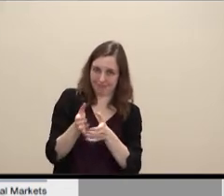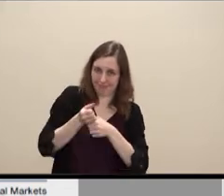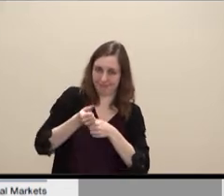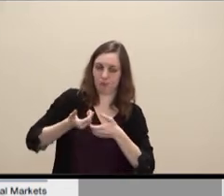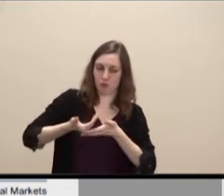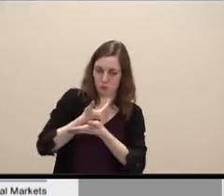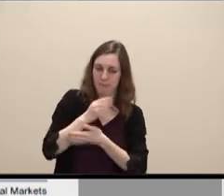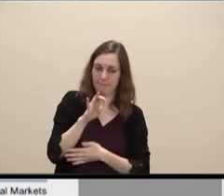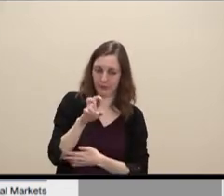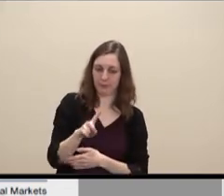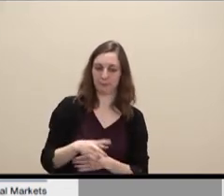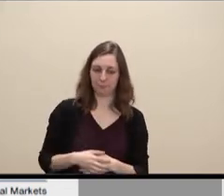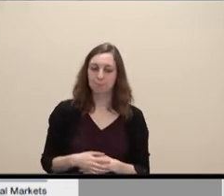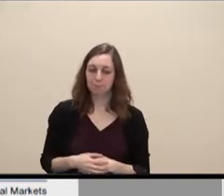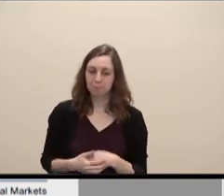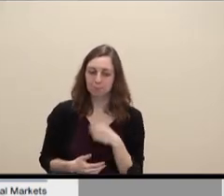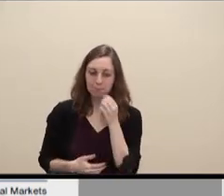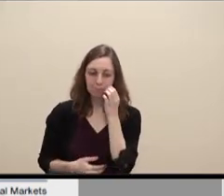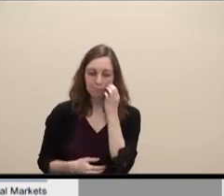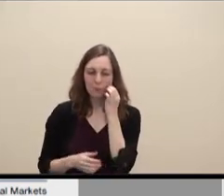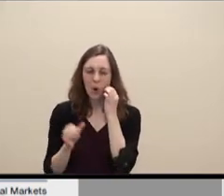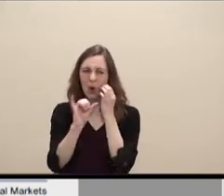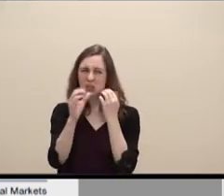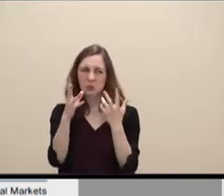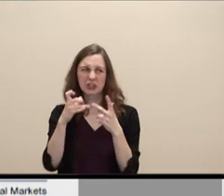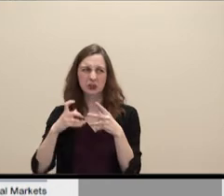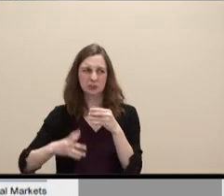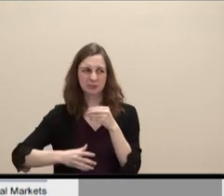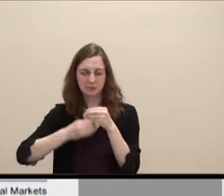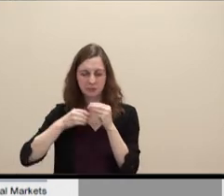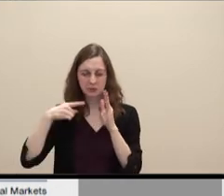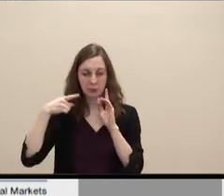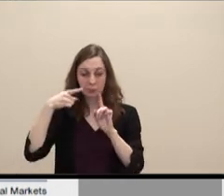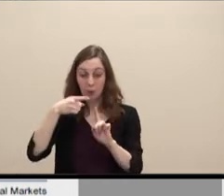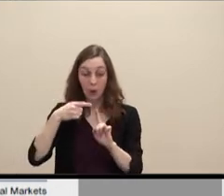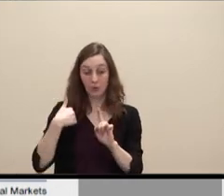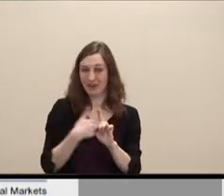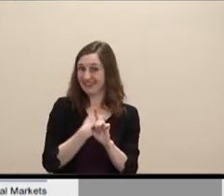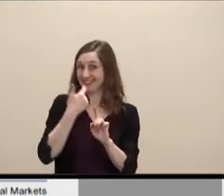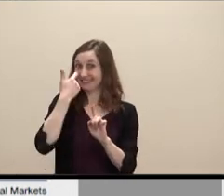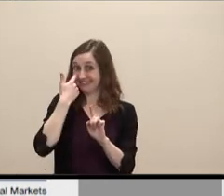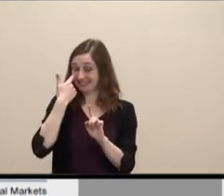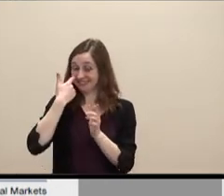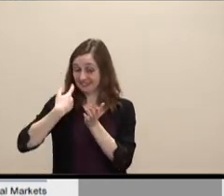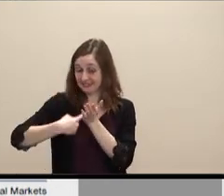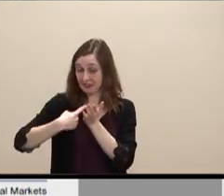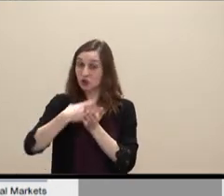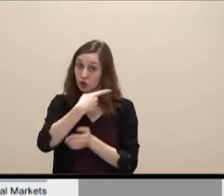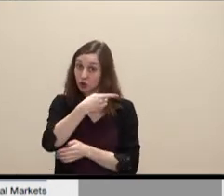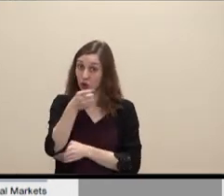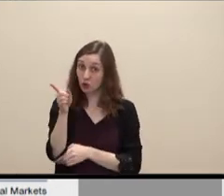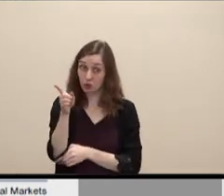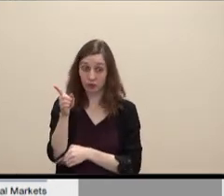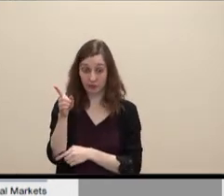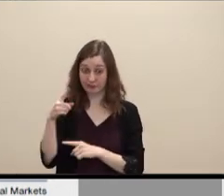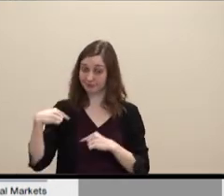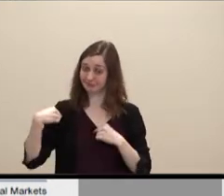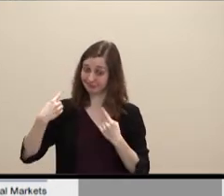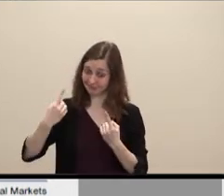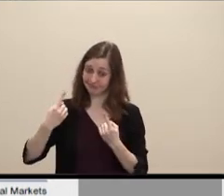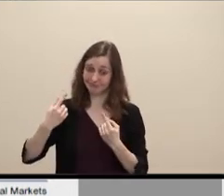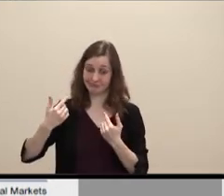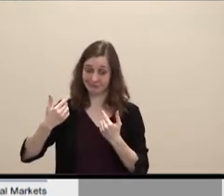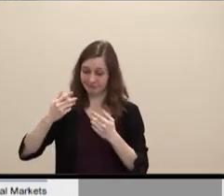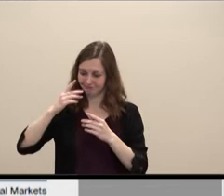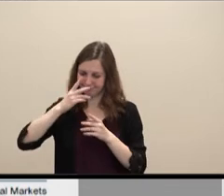And I think it's always important to point out just and we've talked about this recently, you guys have been a good steward of the